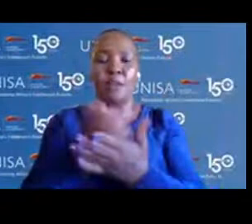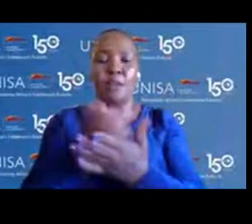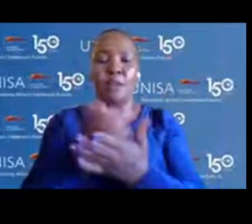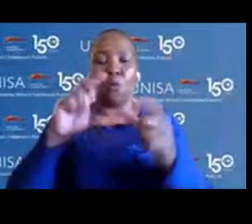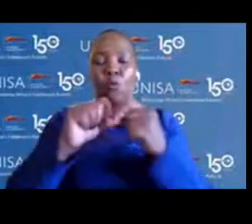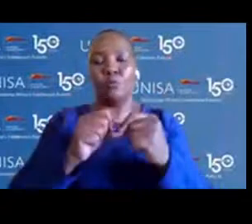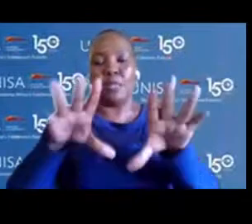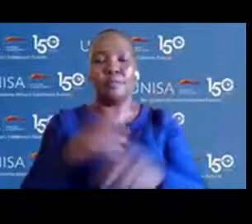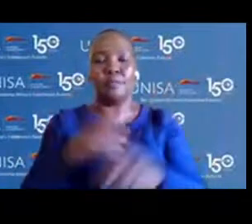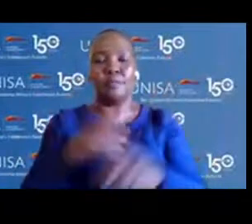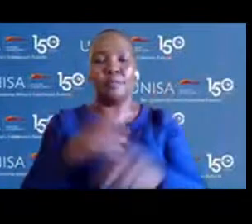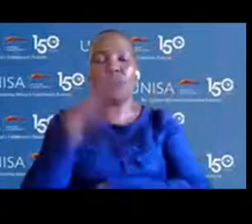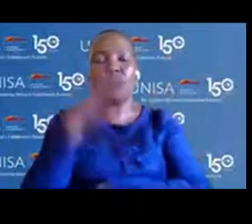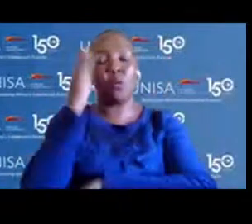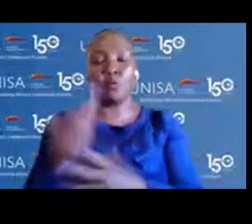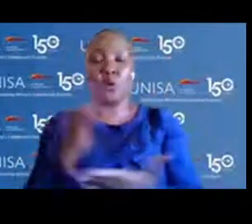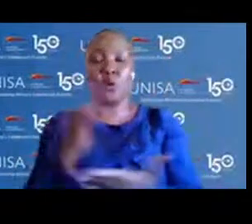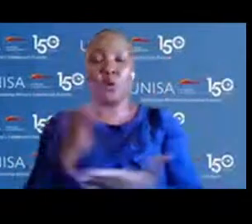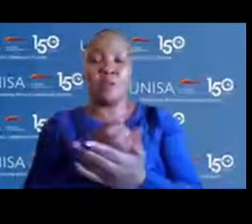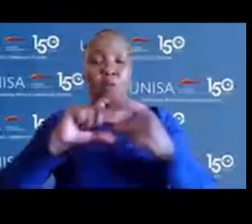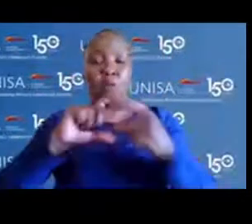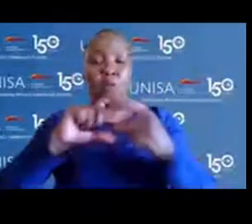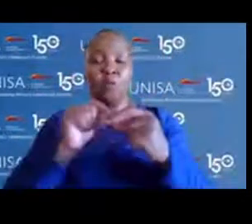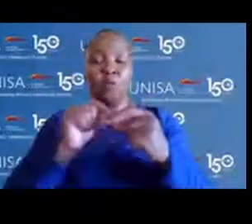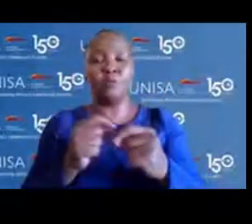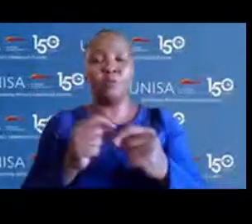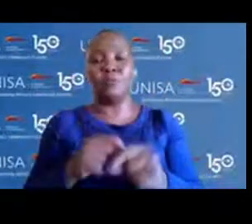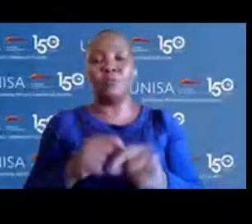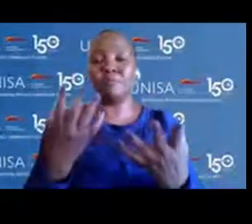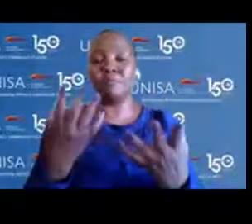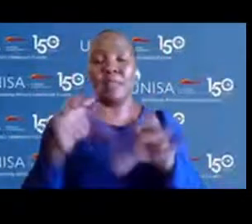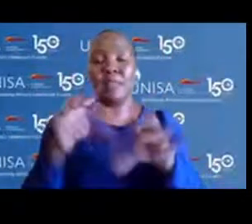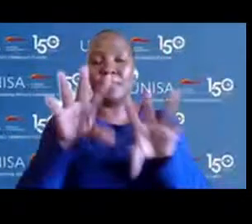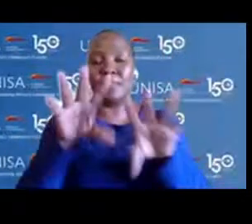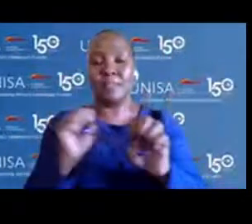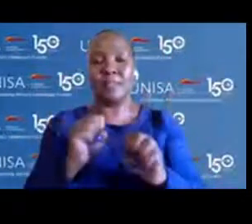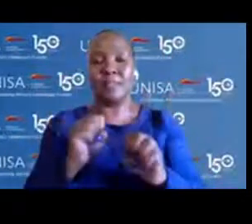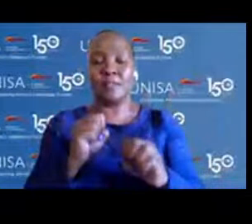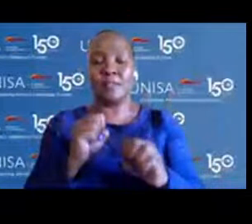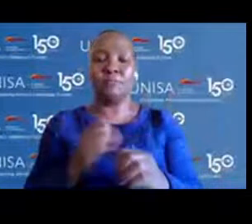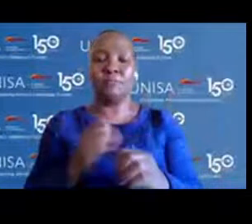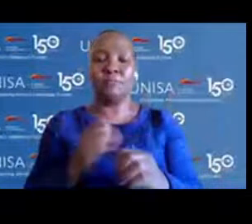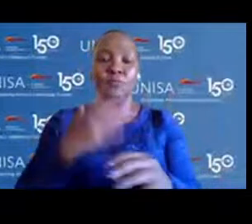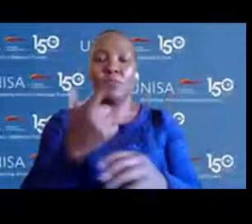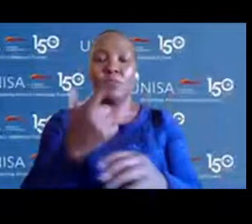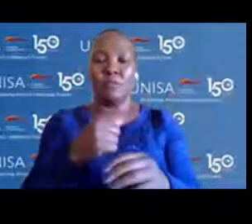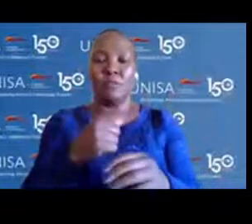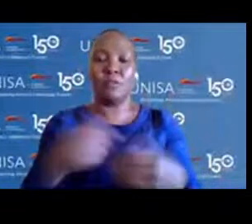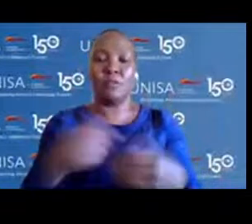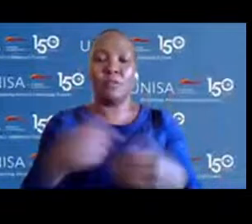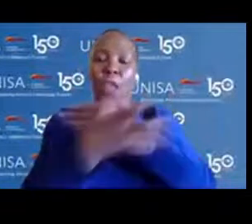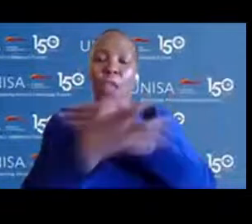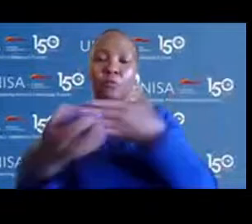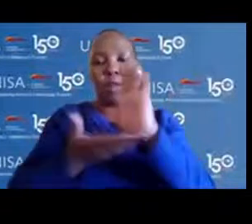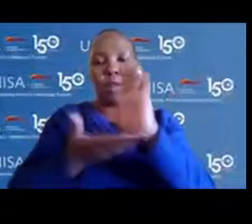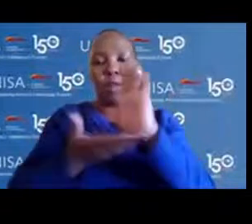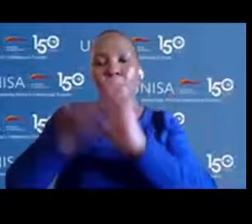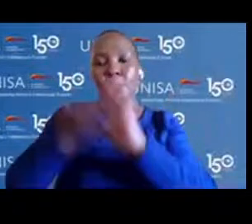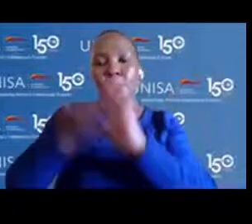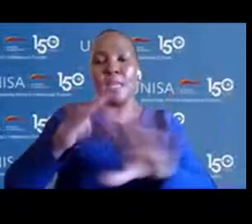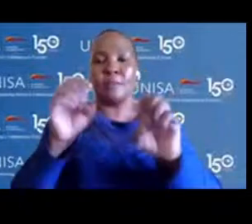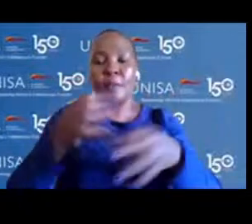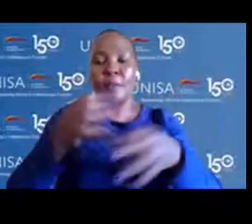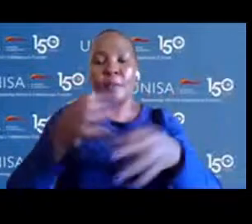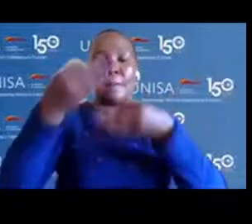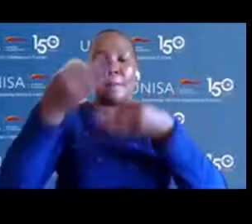that your take-home exams only require you to have connectivity for downloading and uploading the exam paper. So please